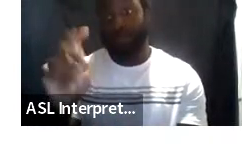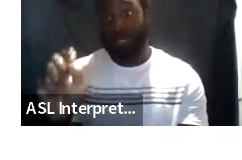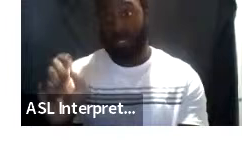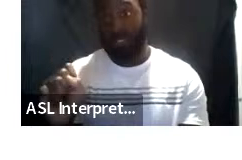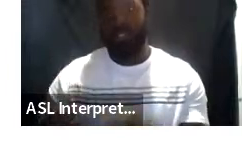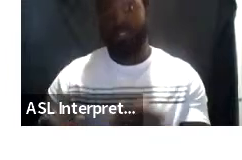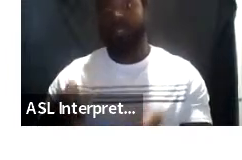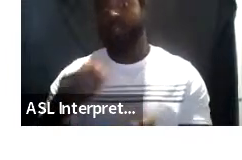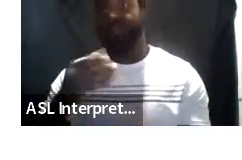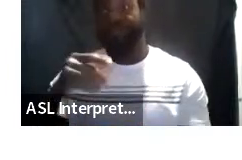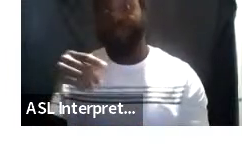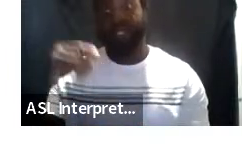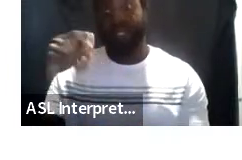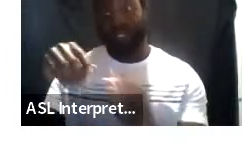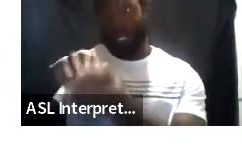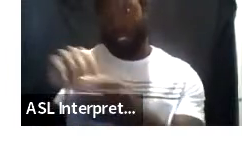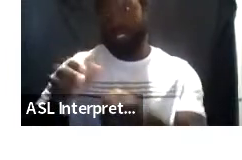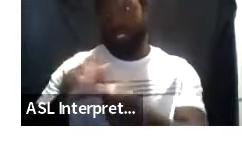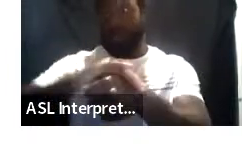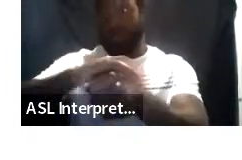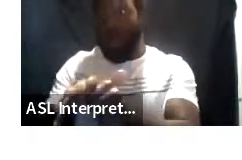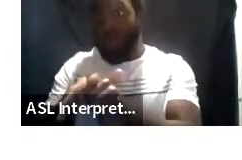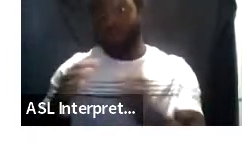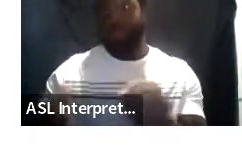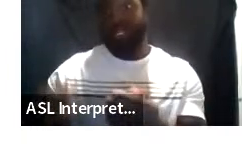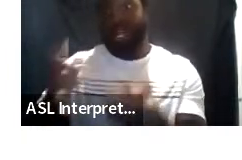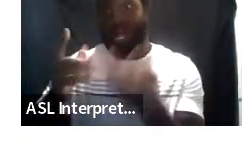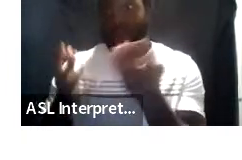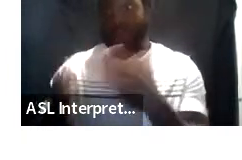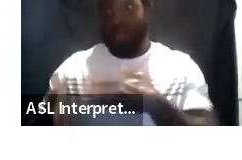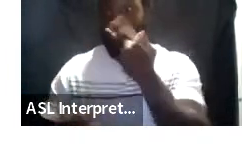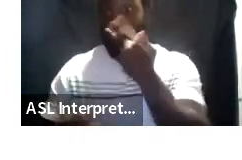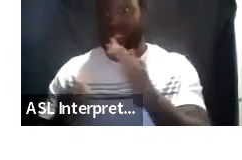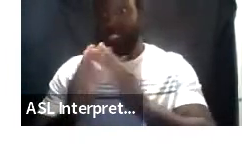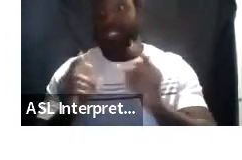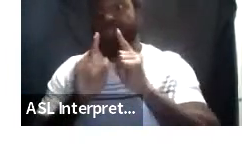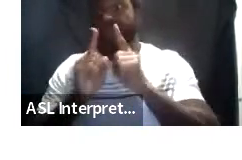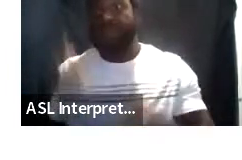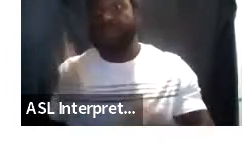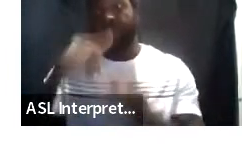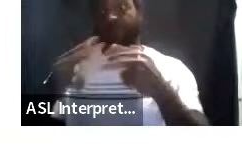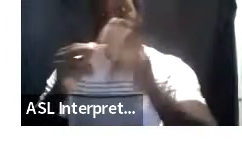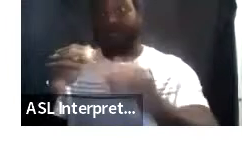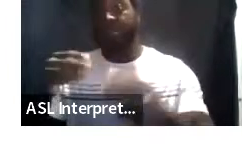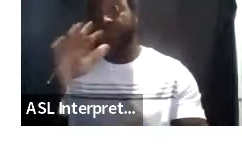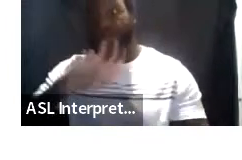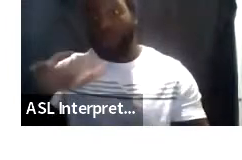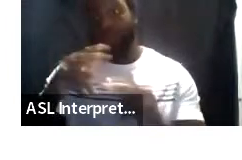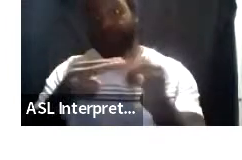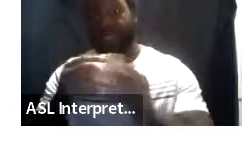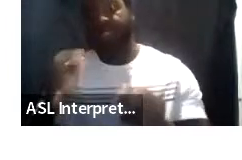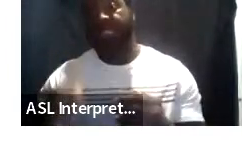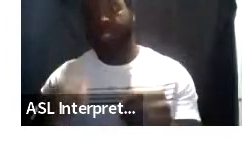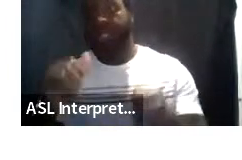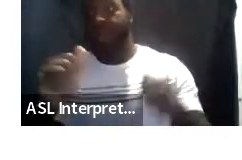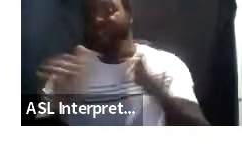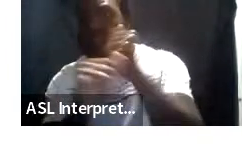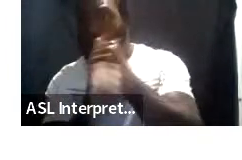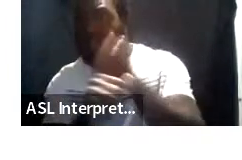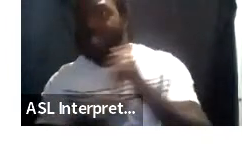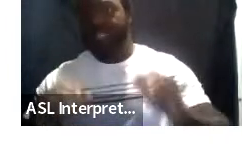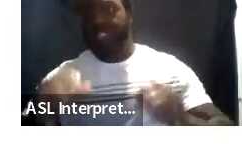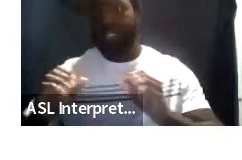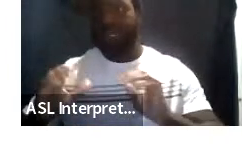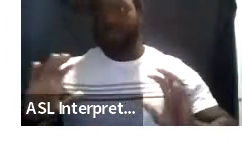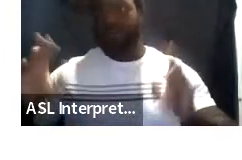days of COVID-19, I'm happy to see the city's response to building up our local businesses, actively fighting climate change,